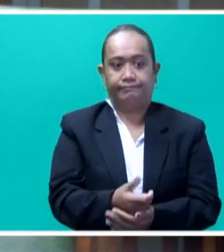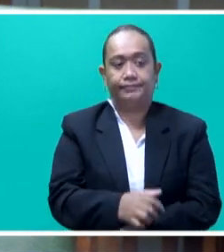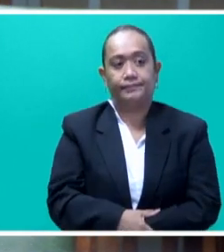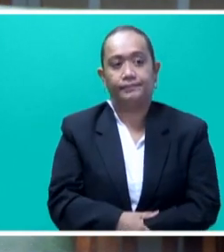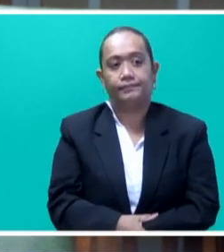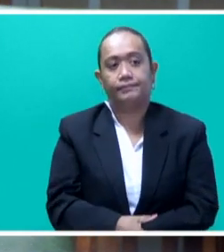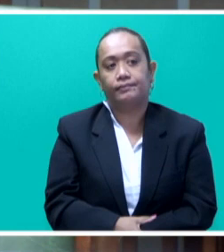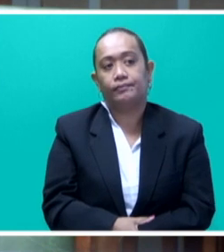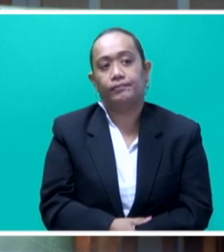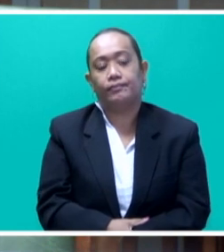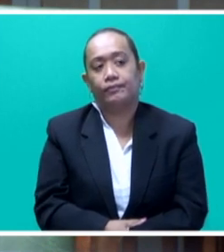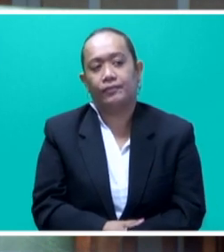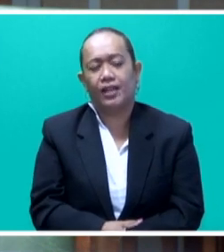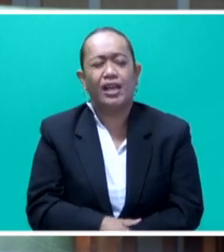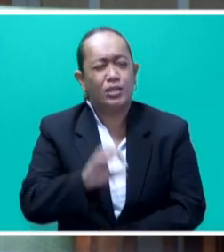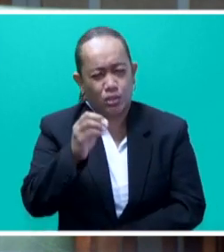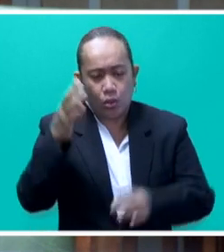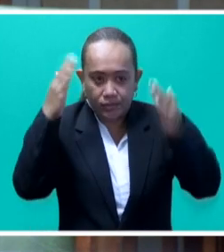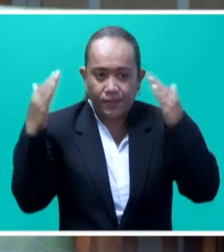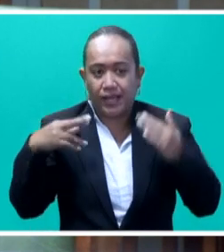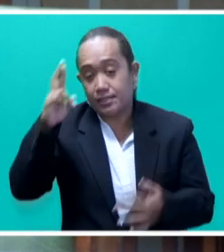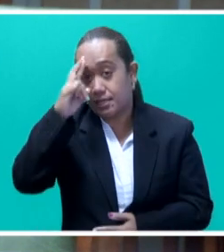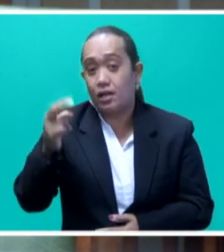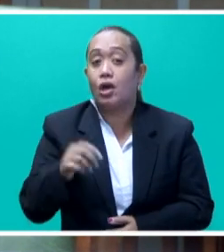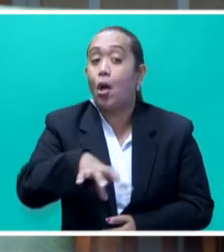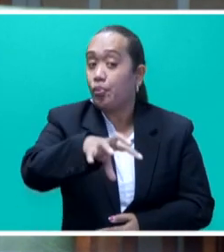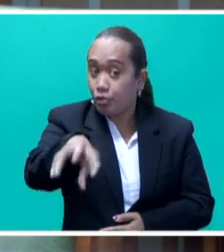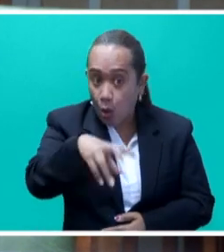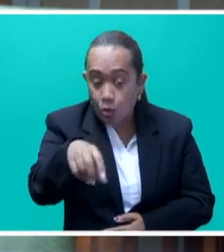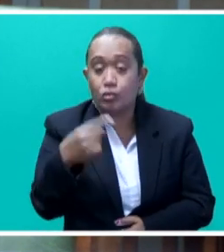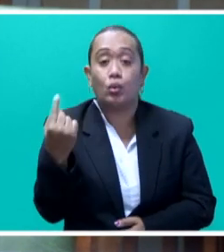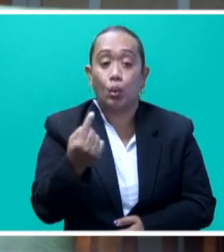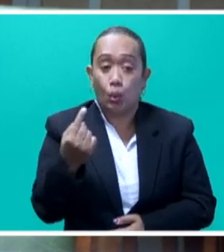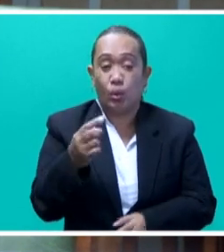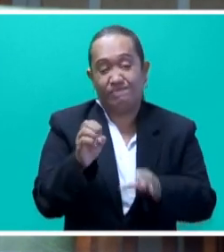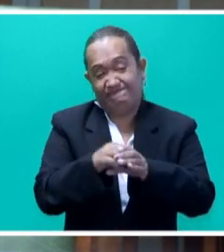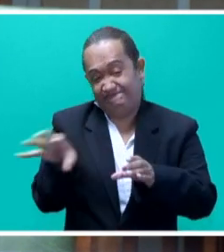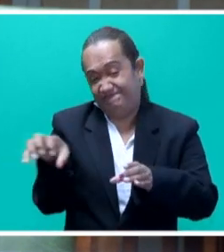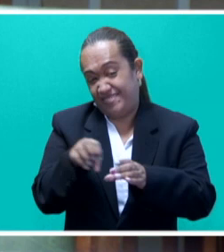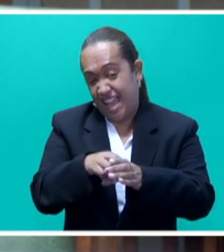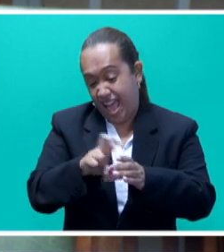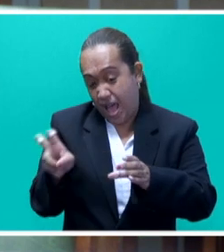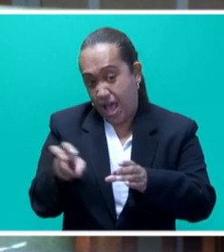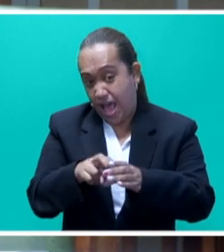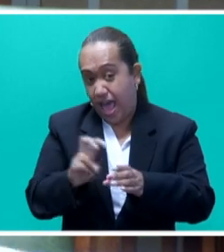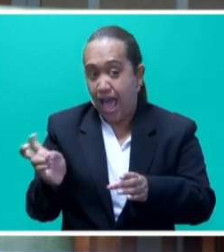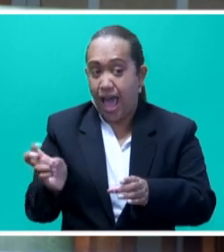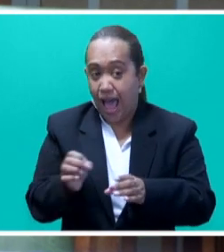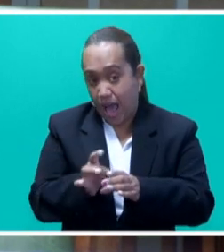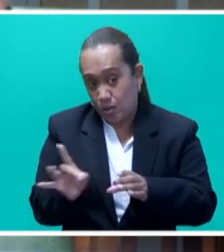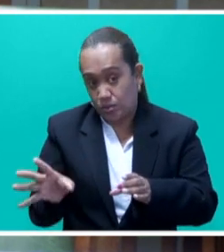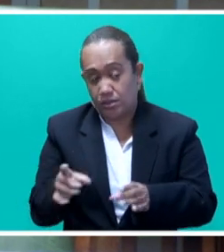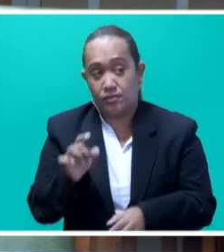$25. So, Mr. Speaker, sir, those who actually got out of the clutches of the College of General Practitioners and